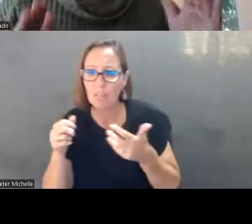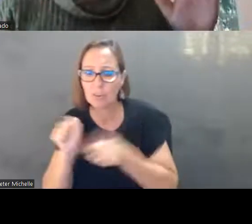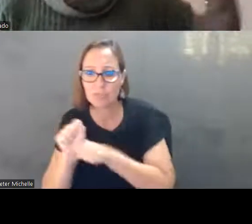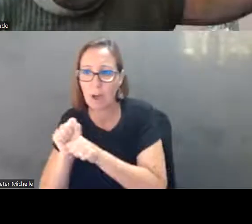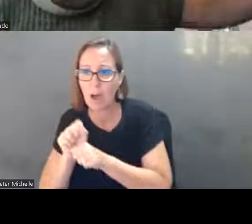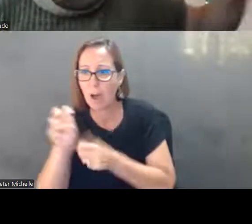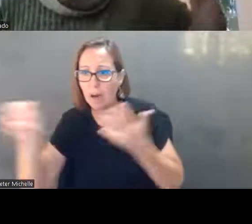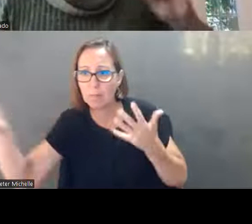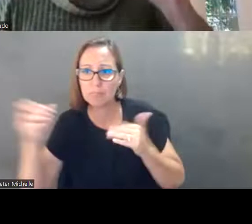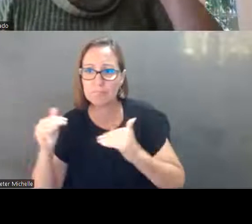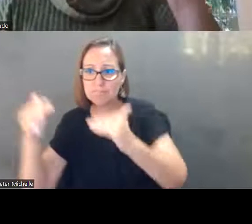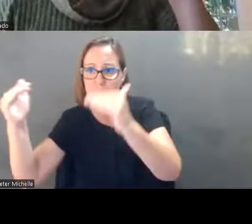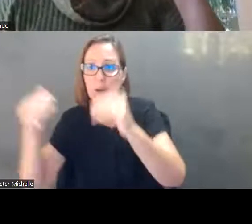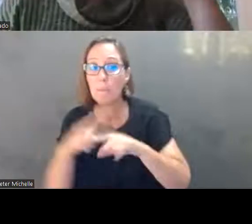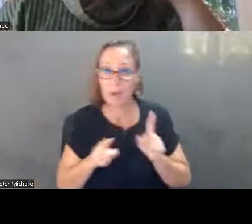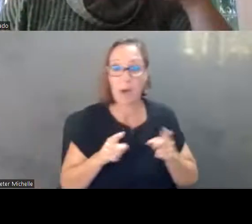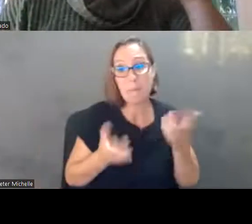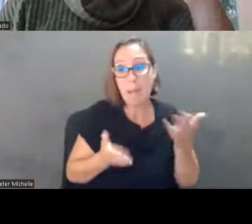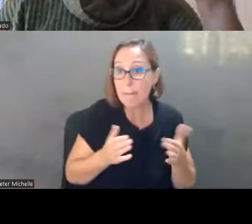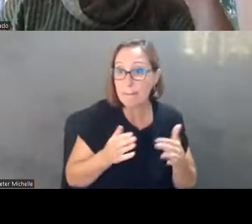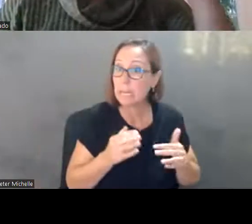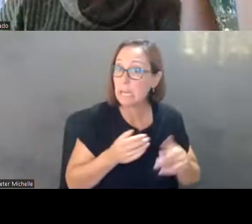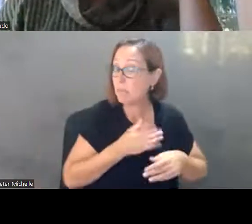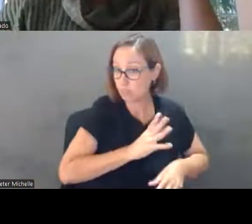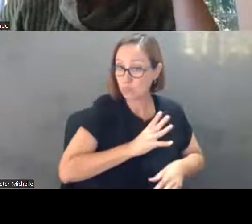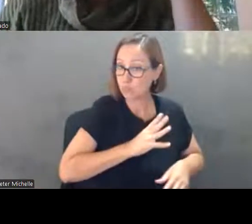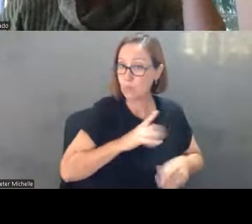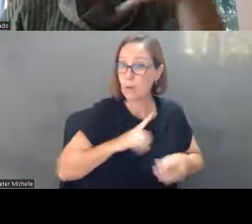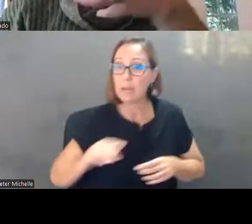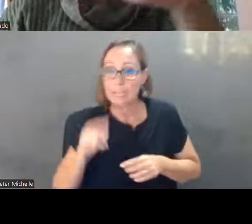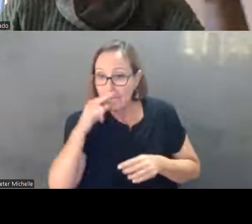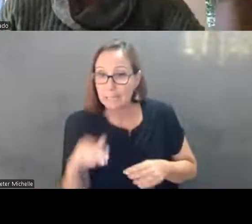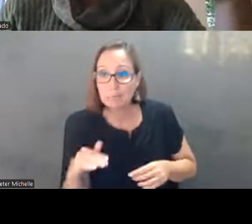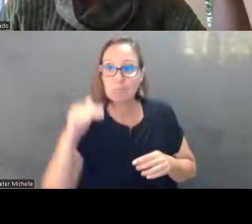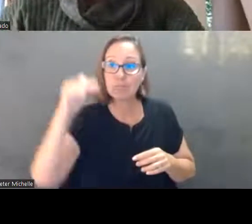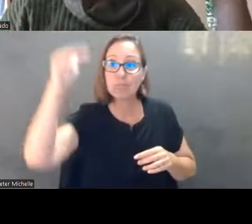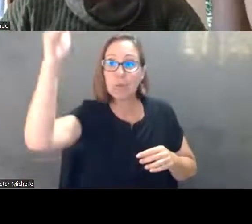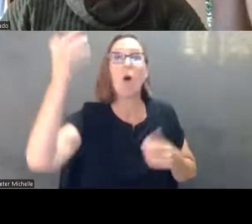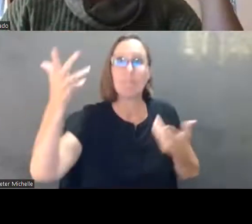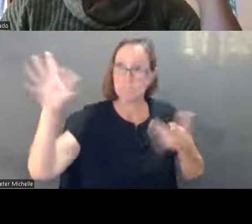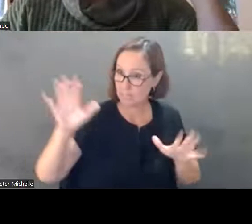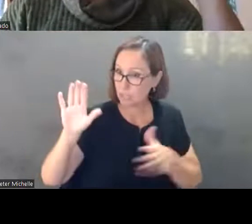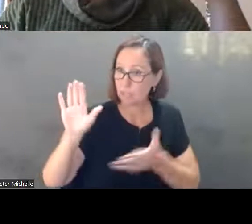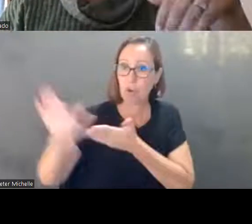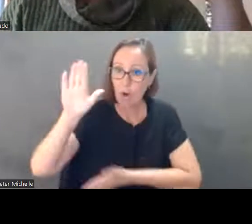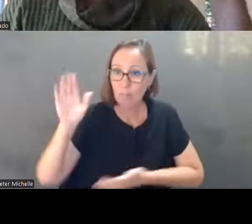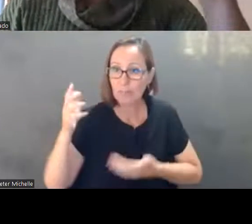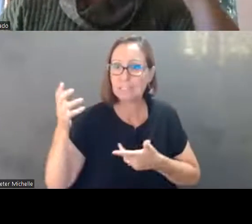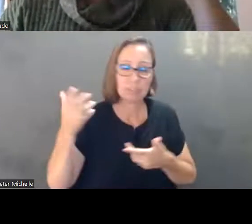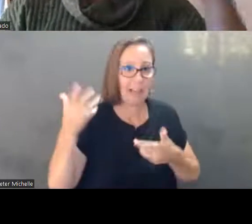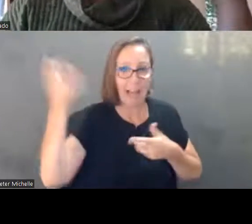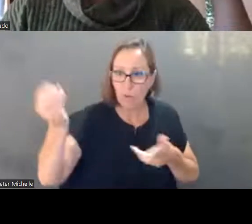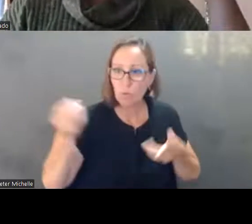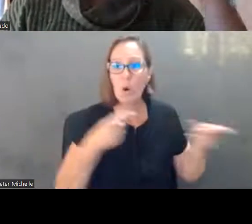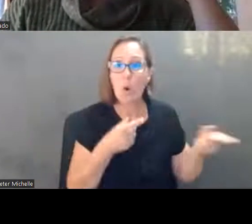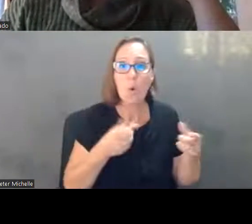little bit older and go off to school, would love the opportunity to engage in a training program or an opportunity where they can advance their